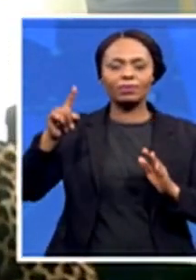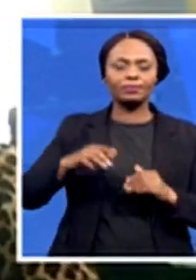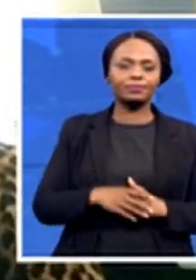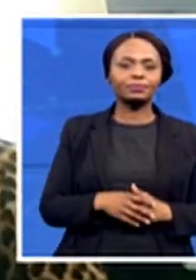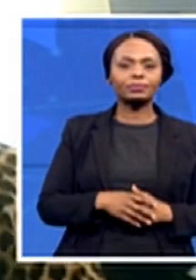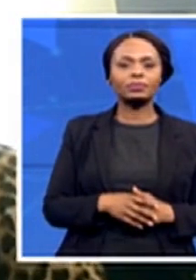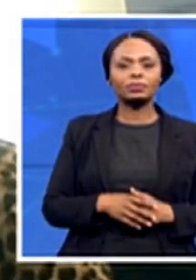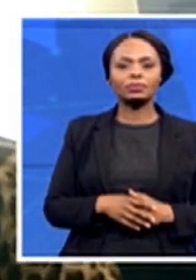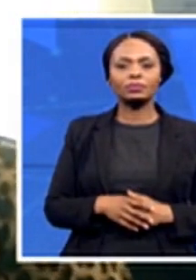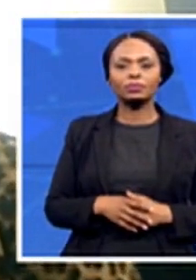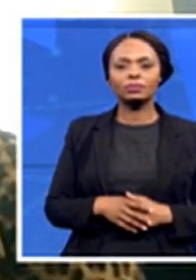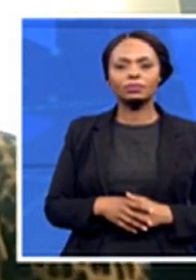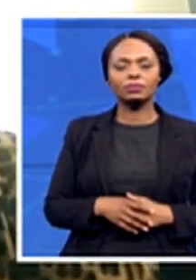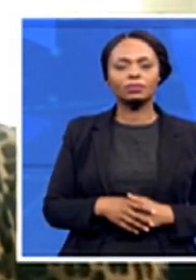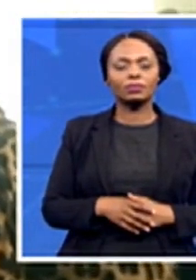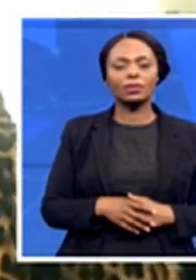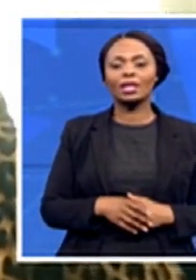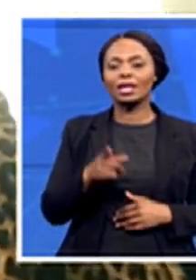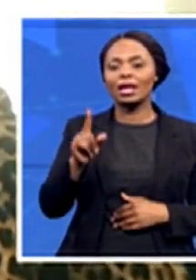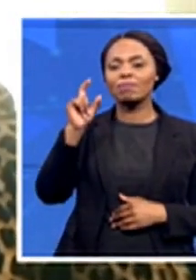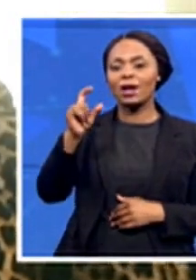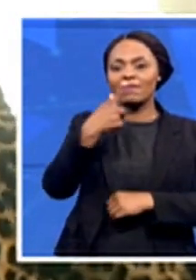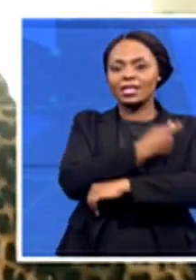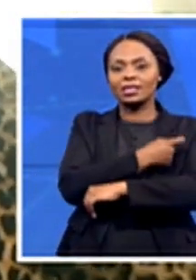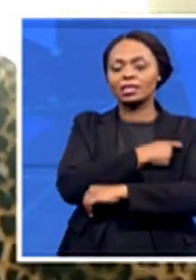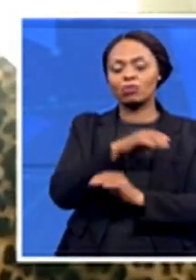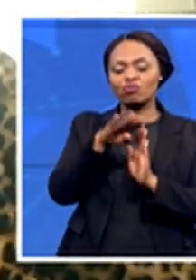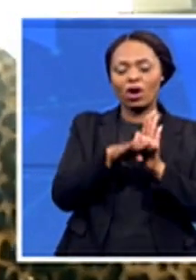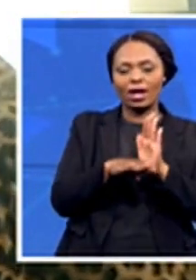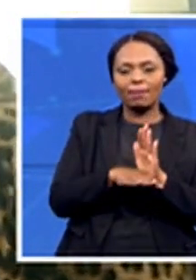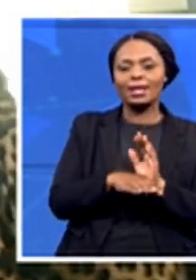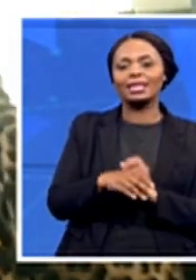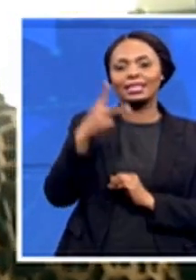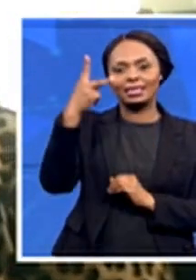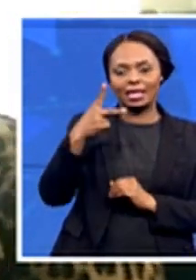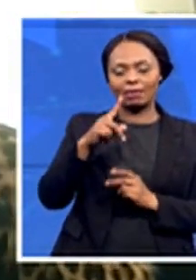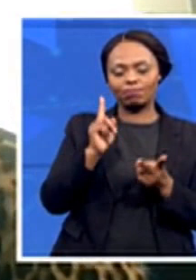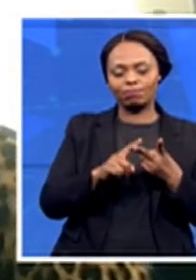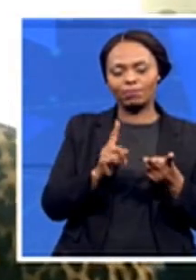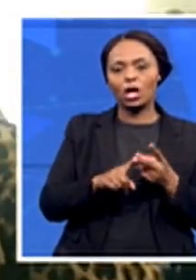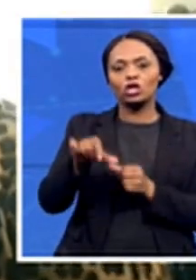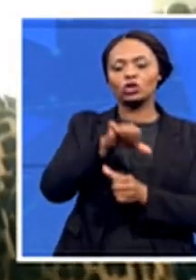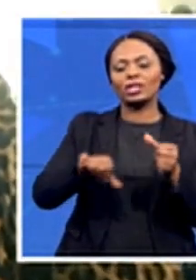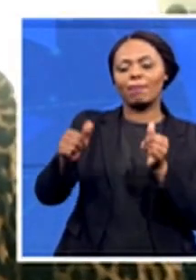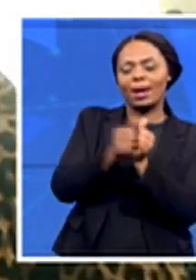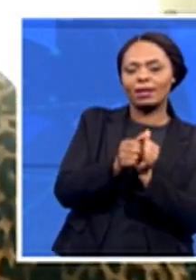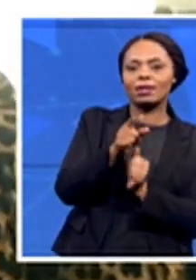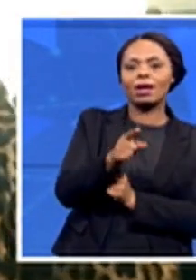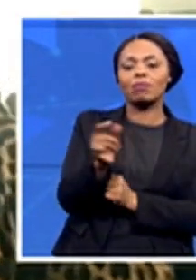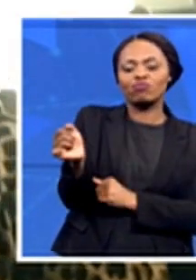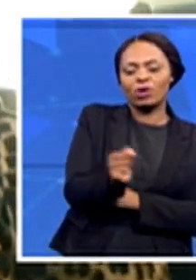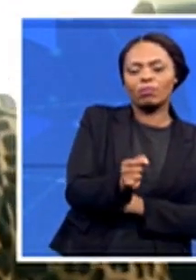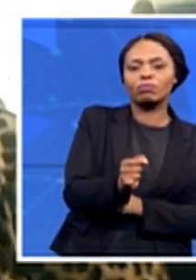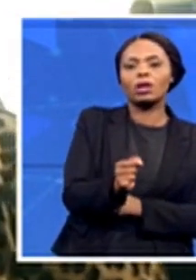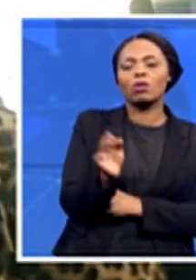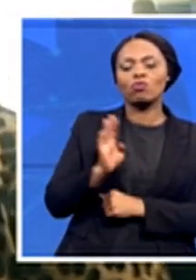vaccination program. The second one is to bring our partners, social partners in particular, on board, in particular the traditional leaders and the religious